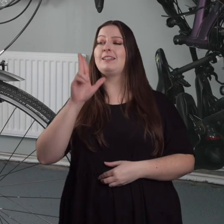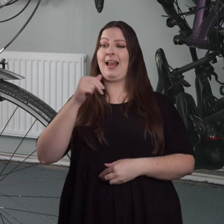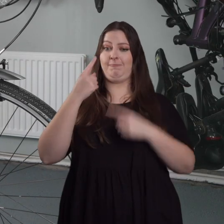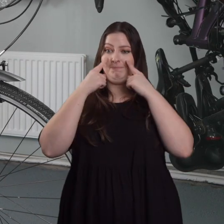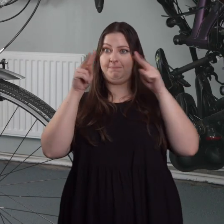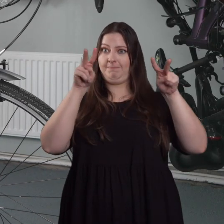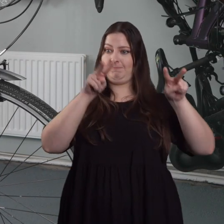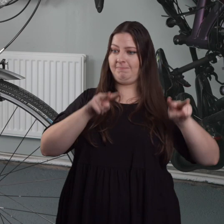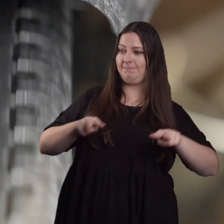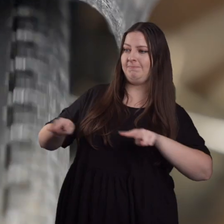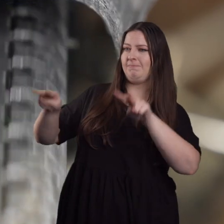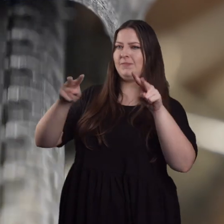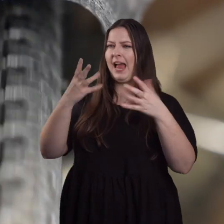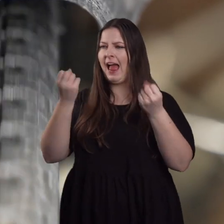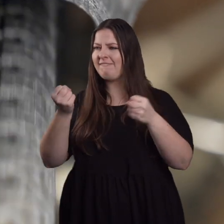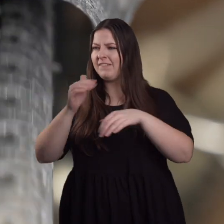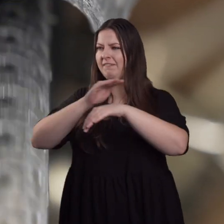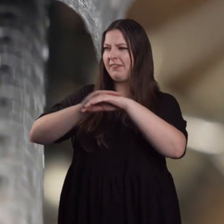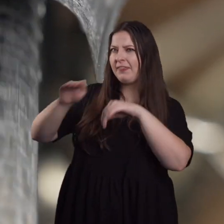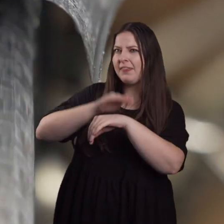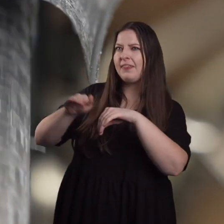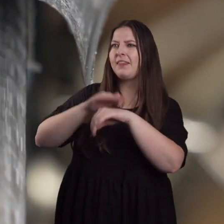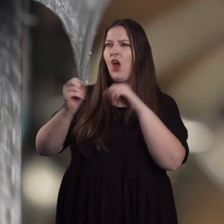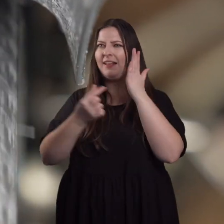Check if other parts are rubbing.